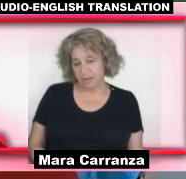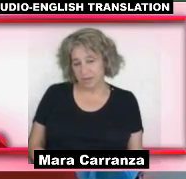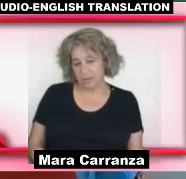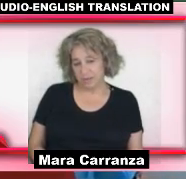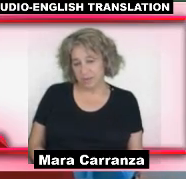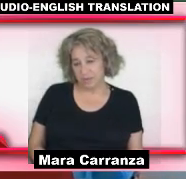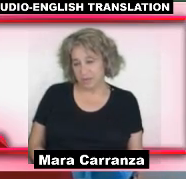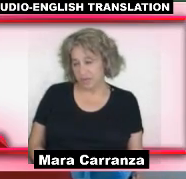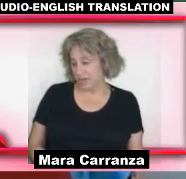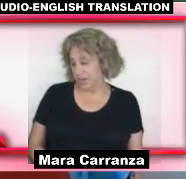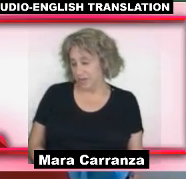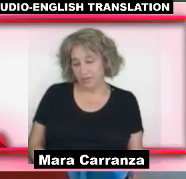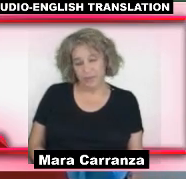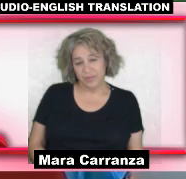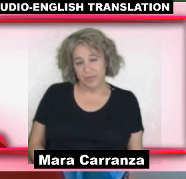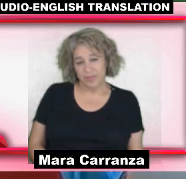winning